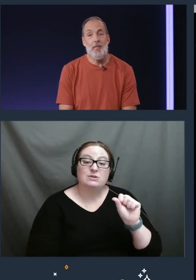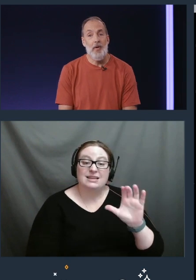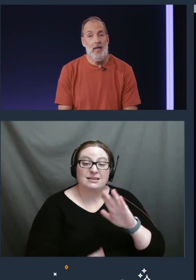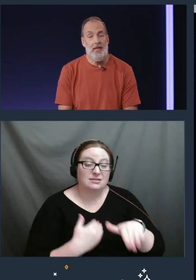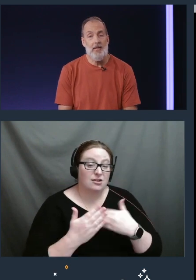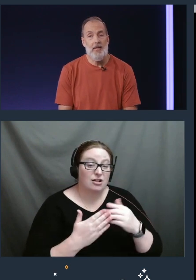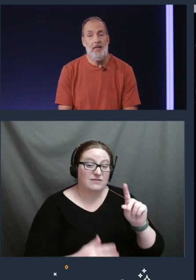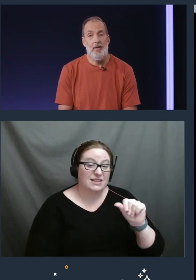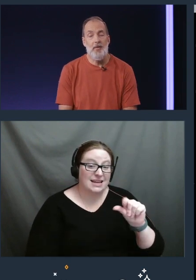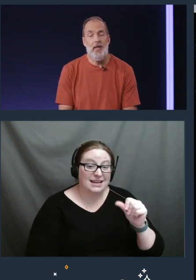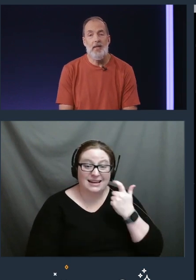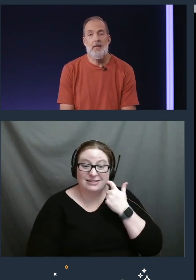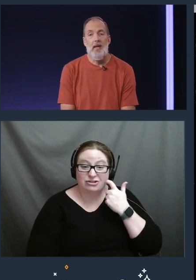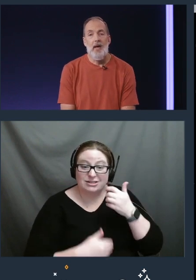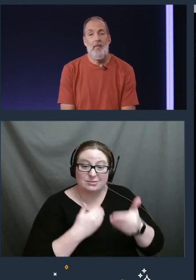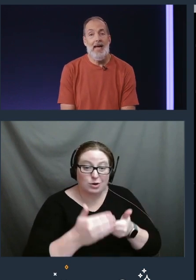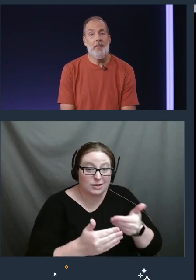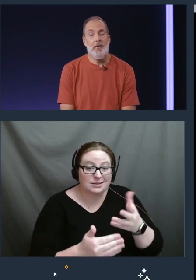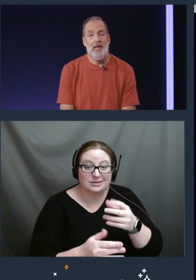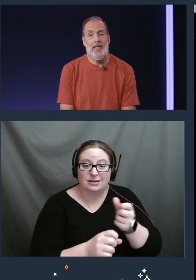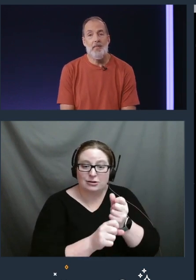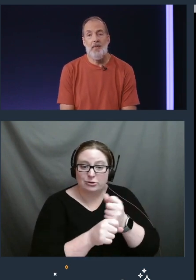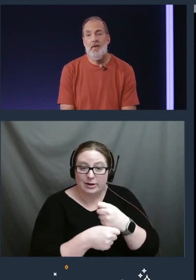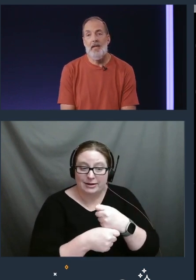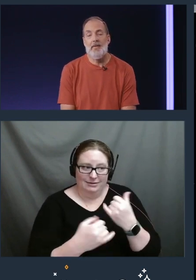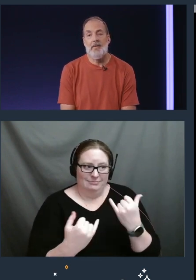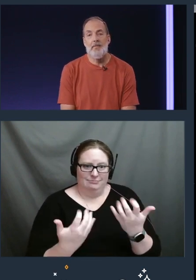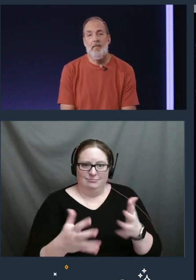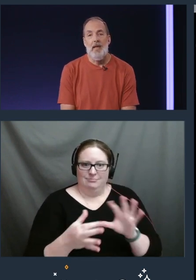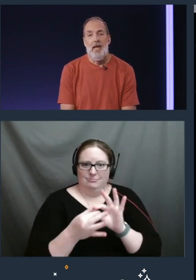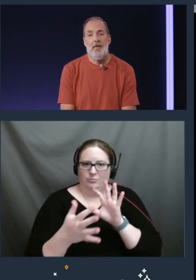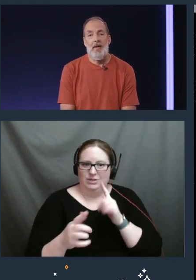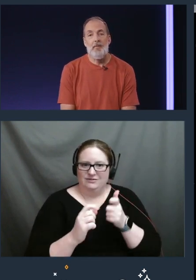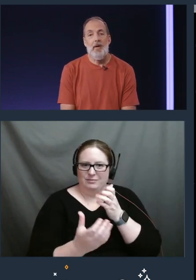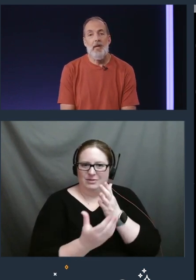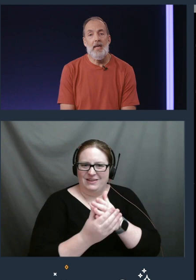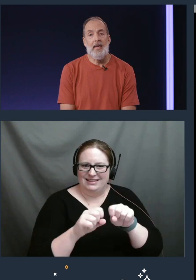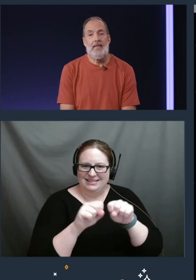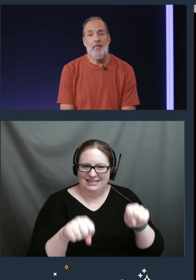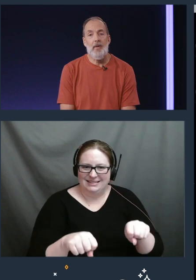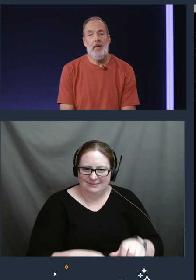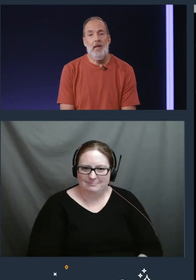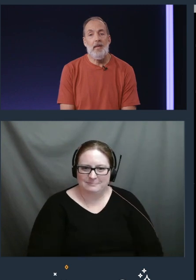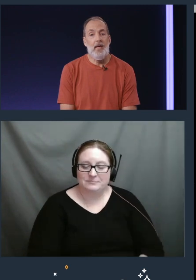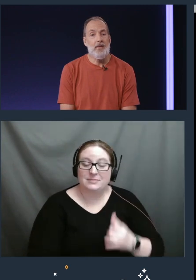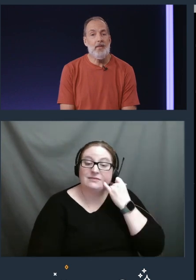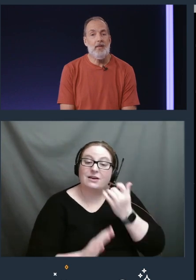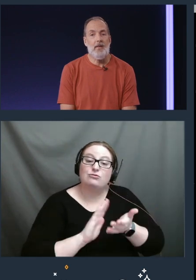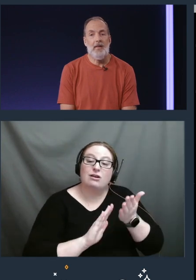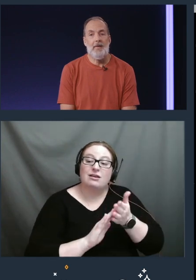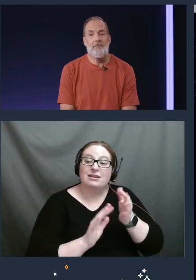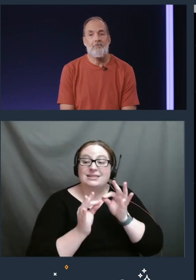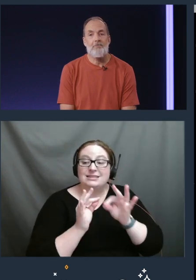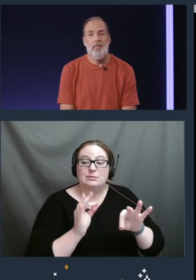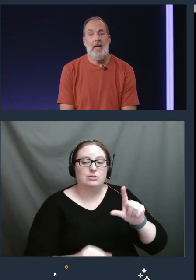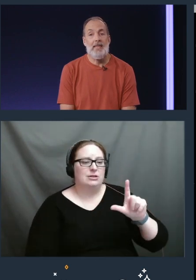that I just processed and created has been released from the file system. And if I run a simple